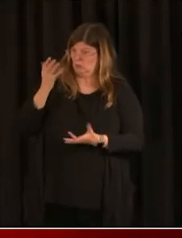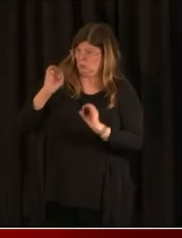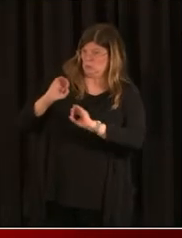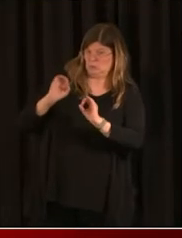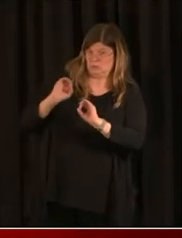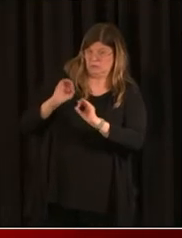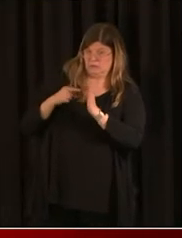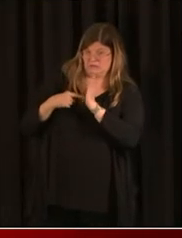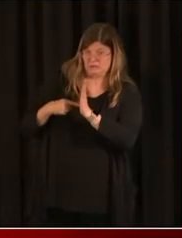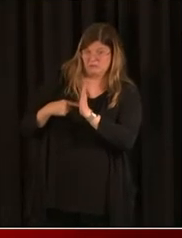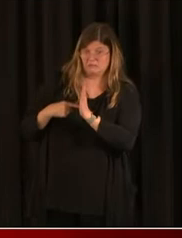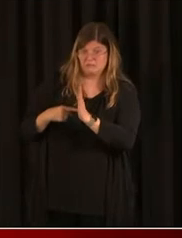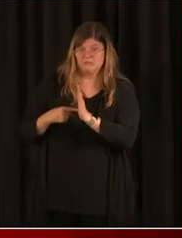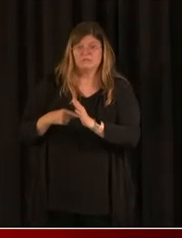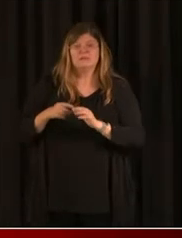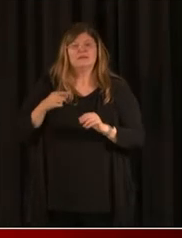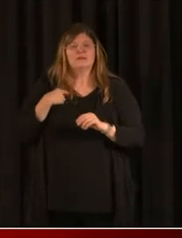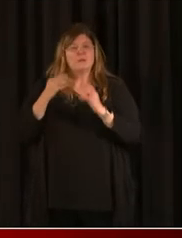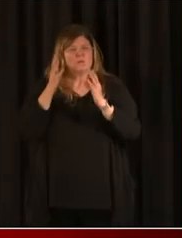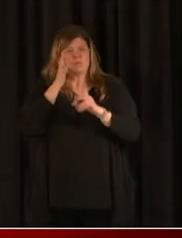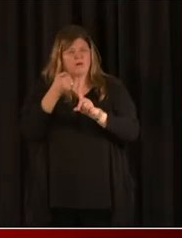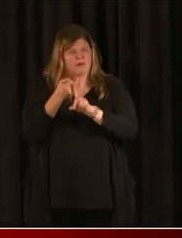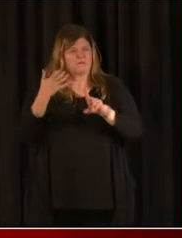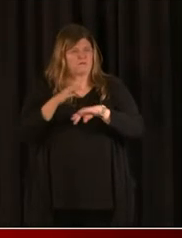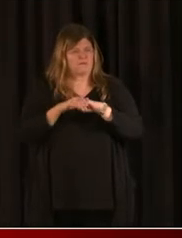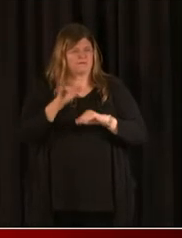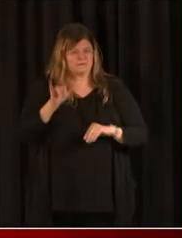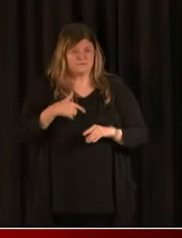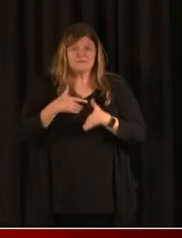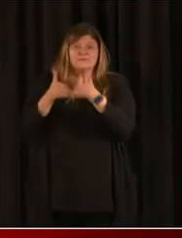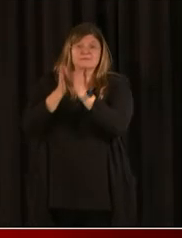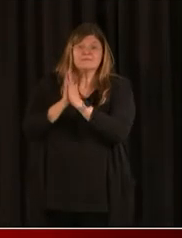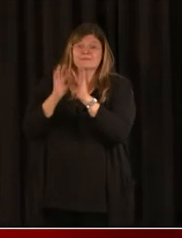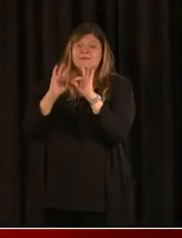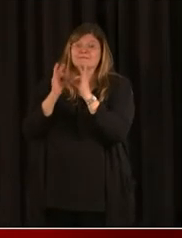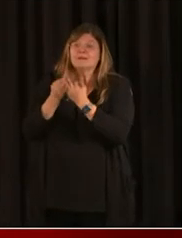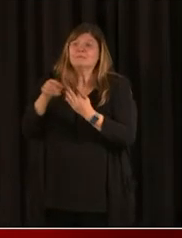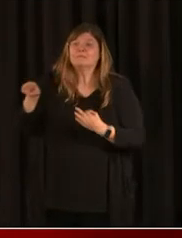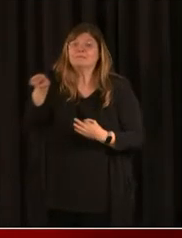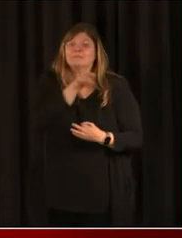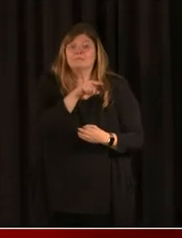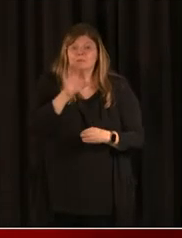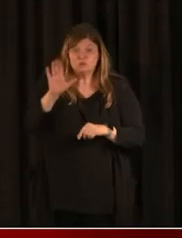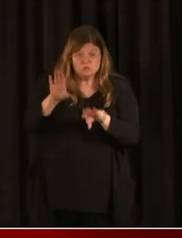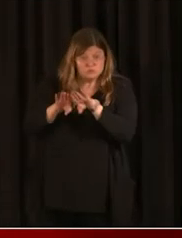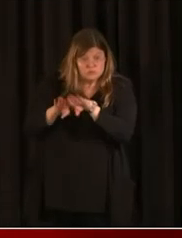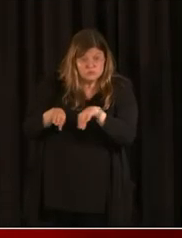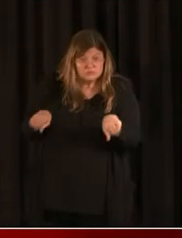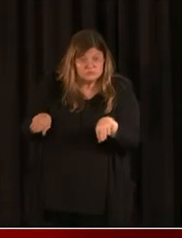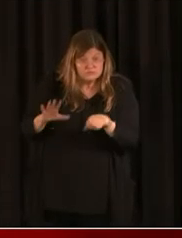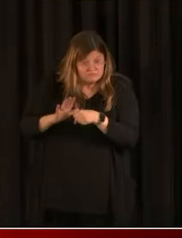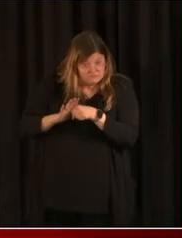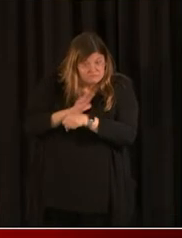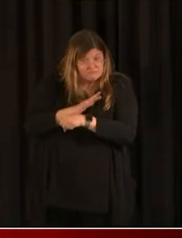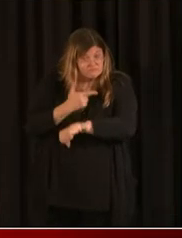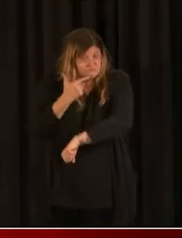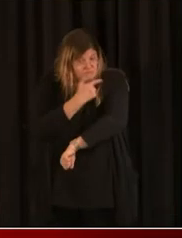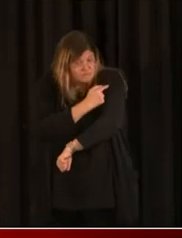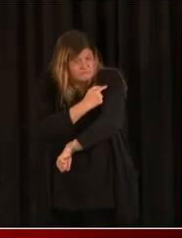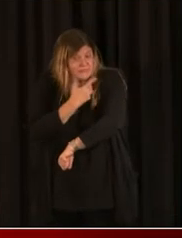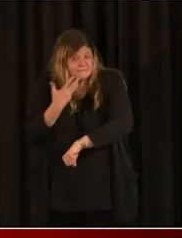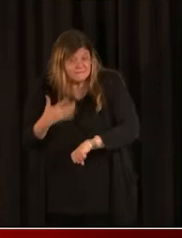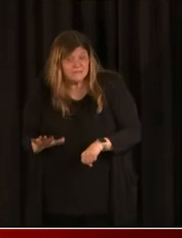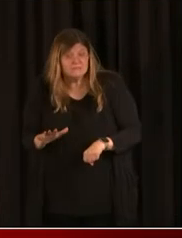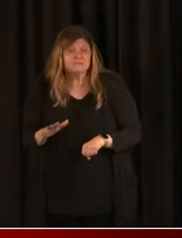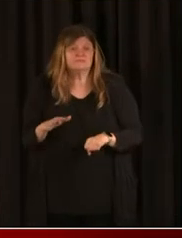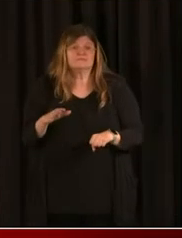bit more about that. We also ask our families to ensure that their students have completed their immunizations. So we don't